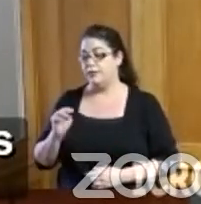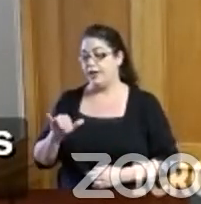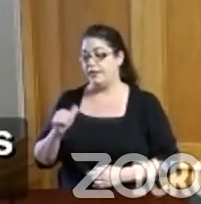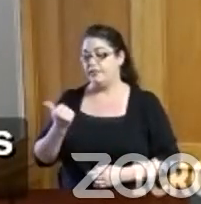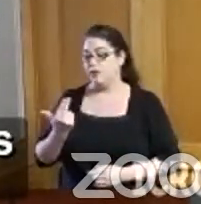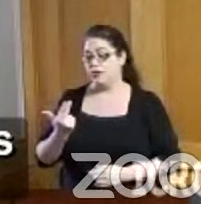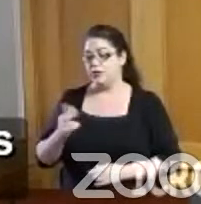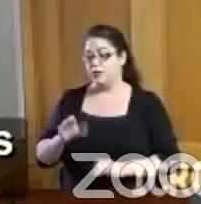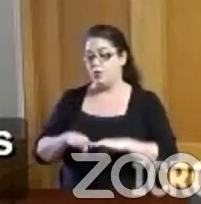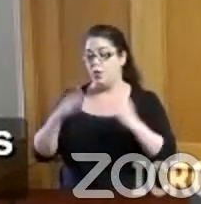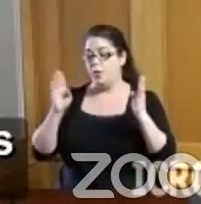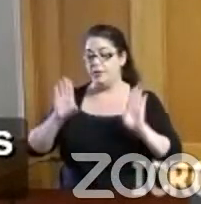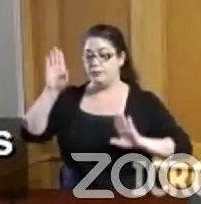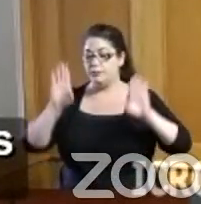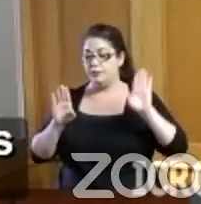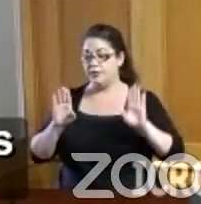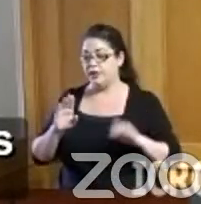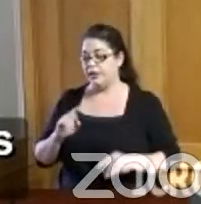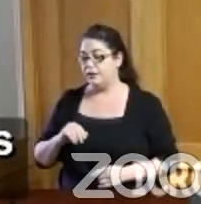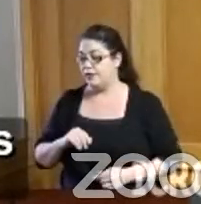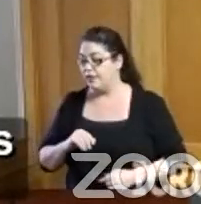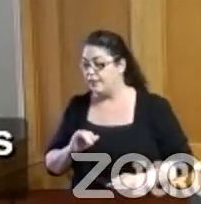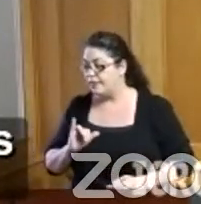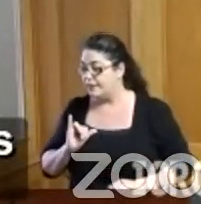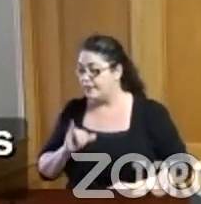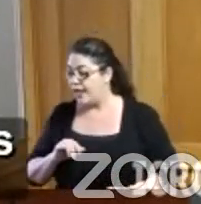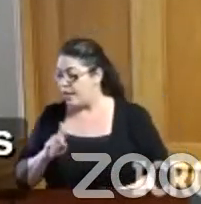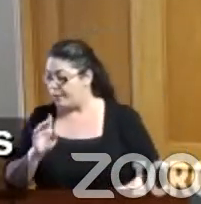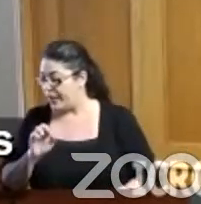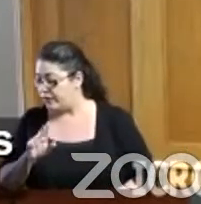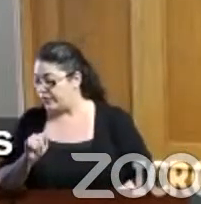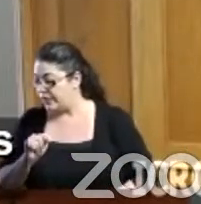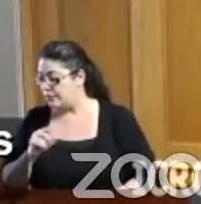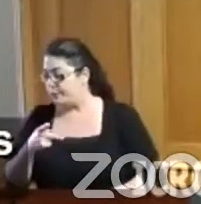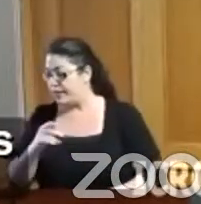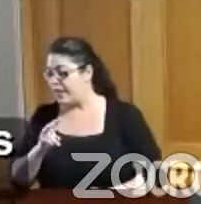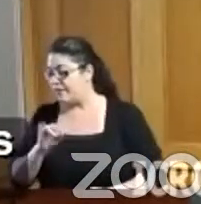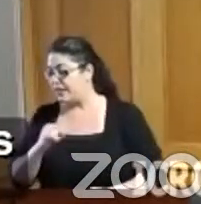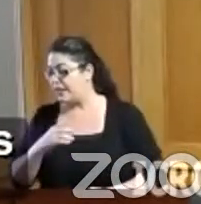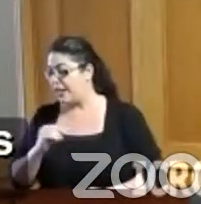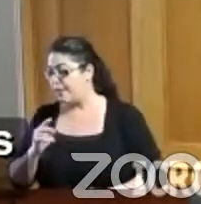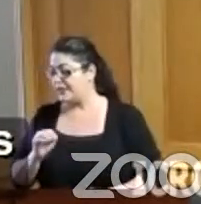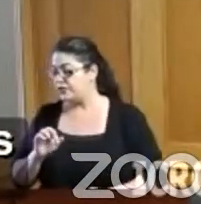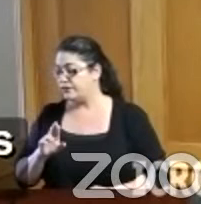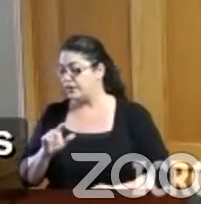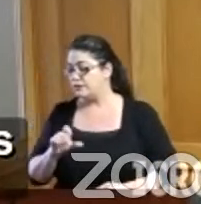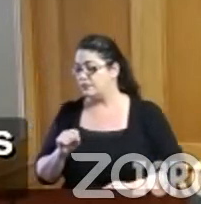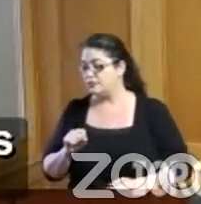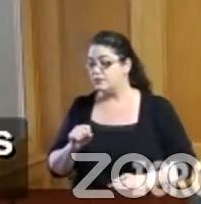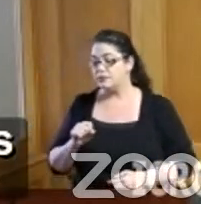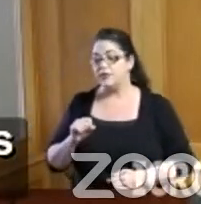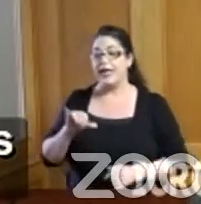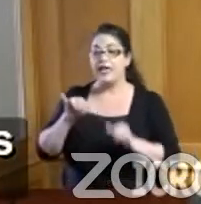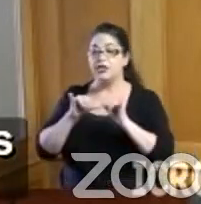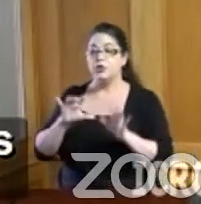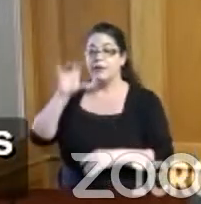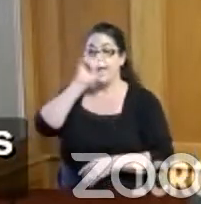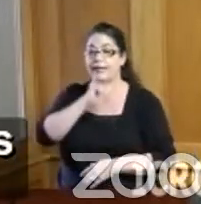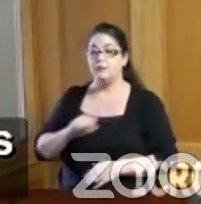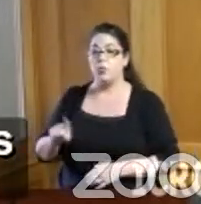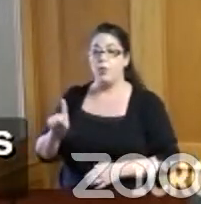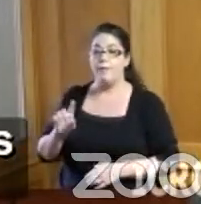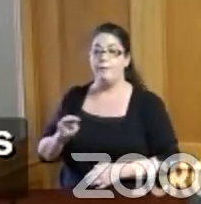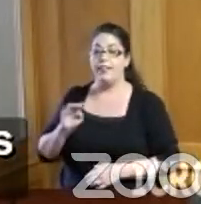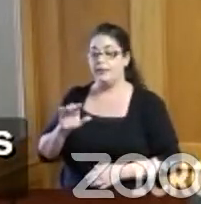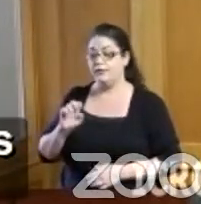13th. Barrett Paving and Materials was the low bidder. We had 4 bidders. The engineer's estimate was